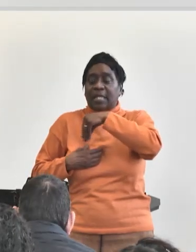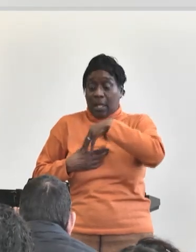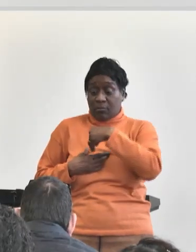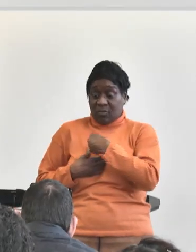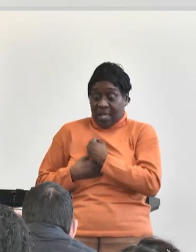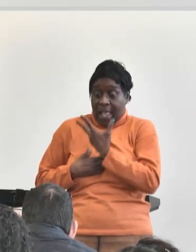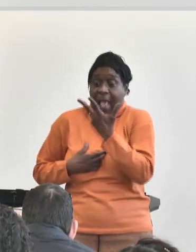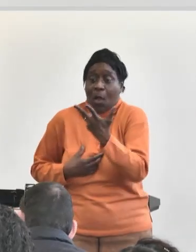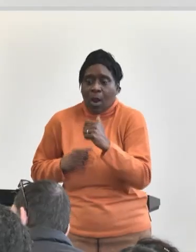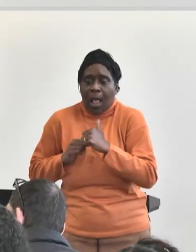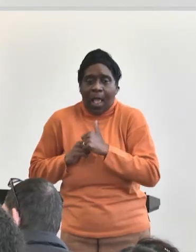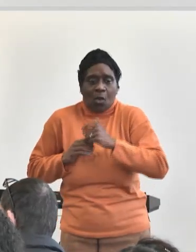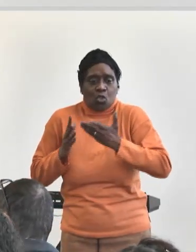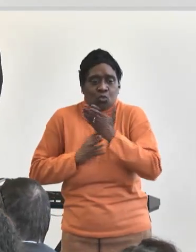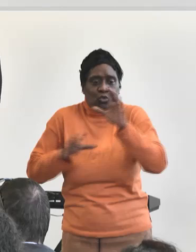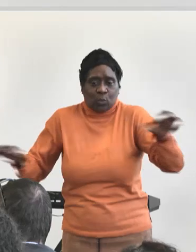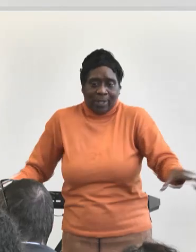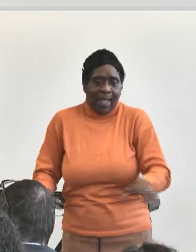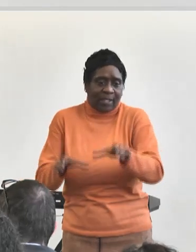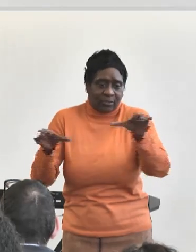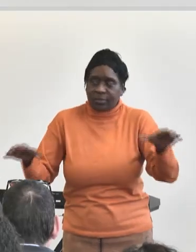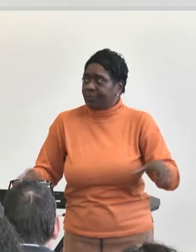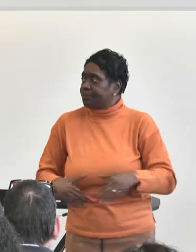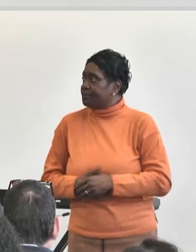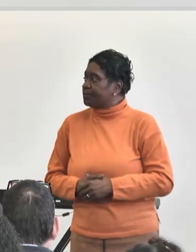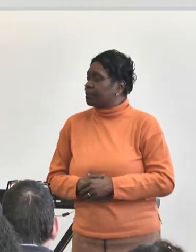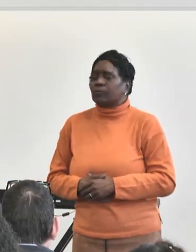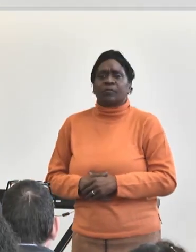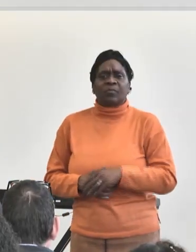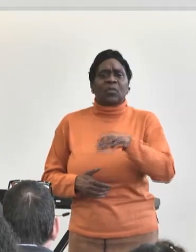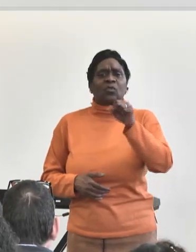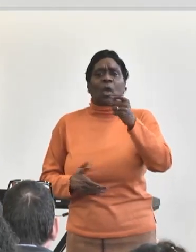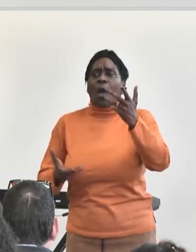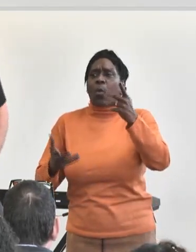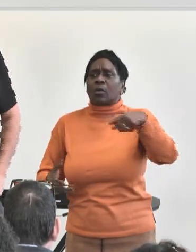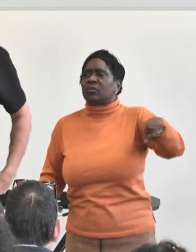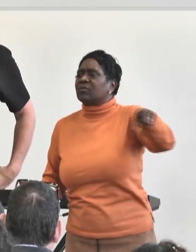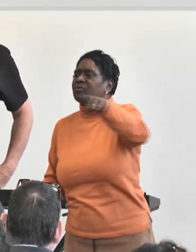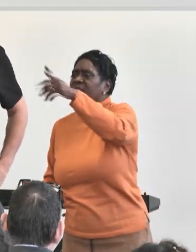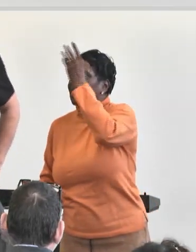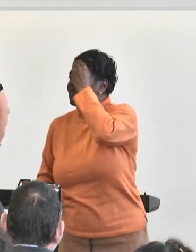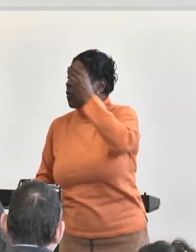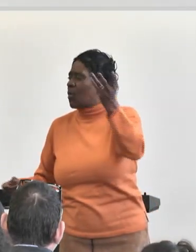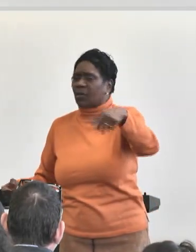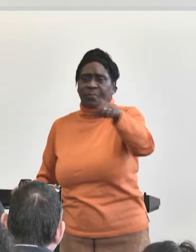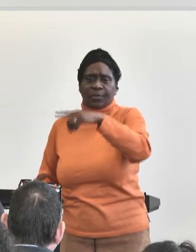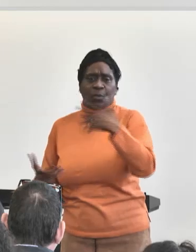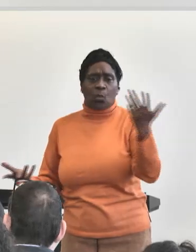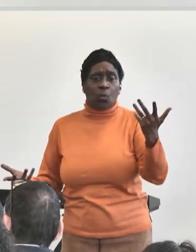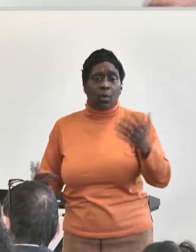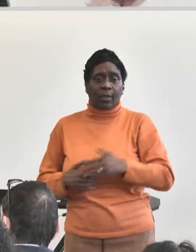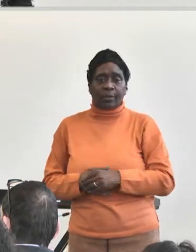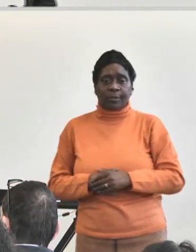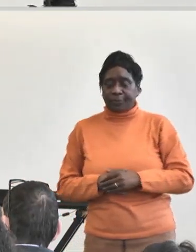in our actions. En hechos. And so I want to simply say this. Simplemente quiero decir